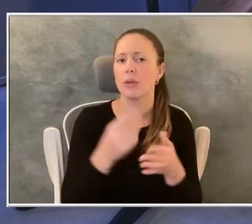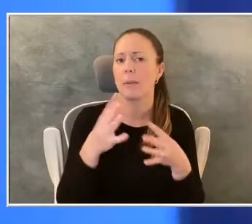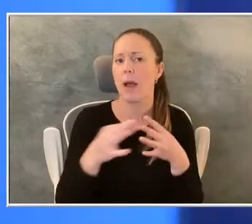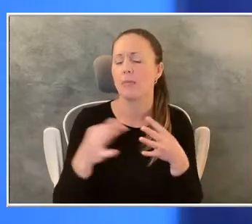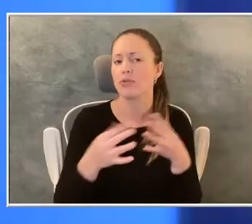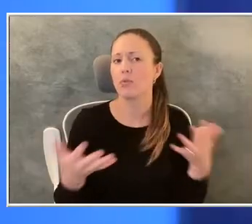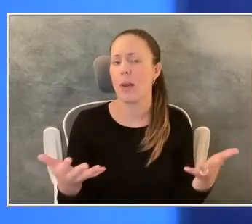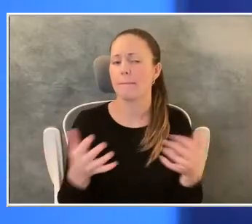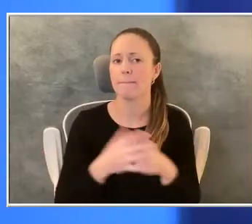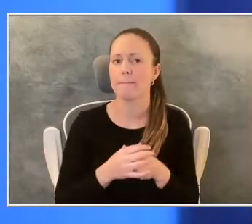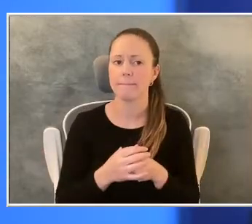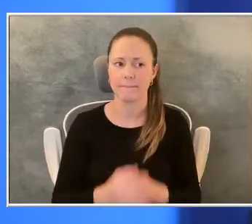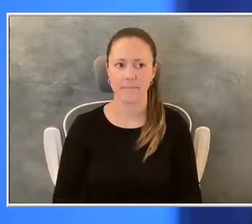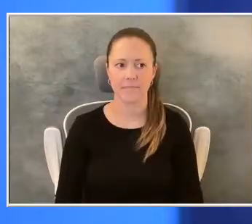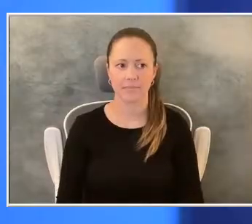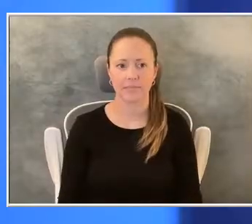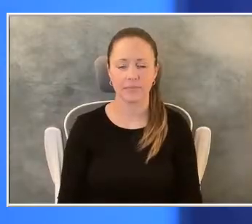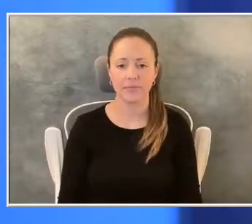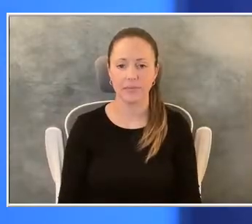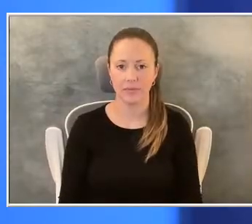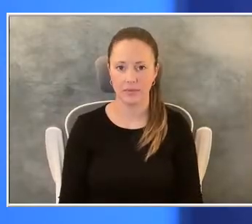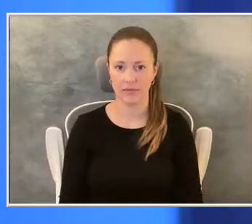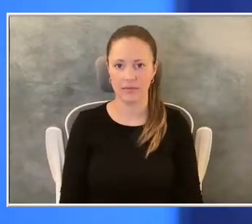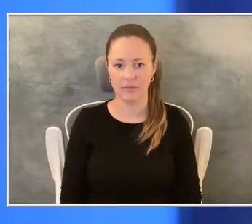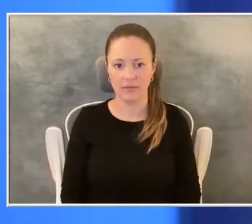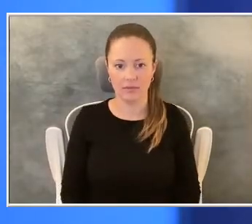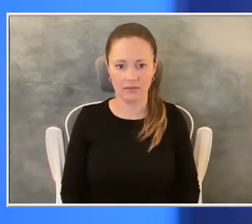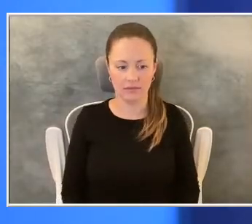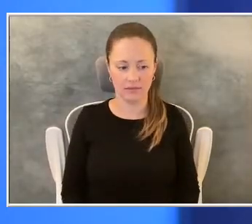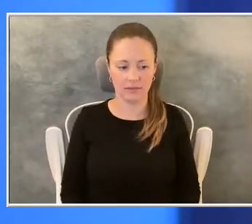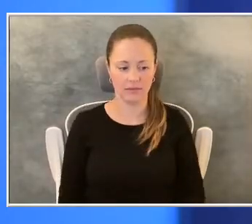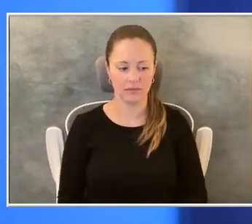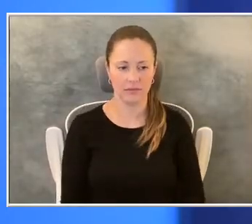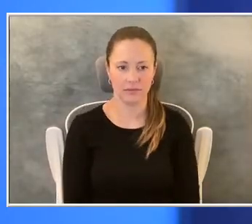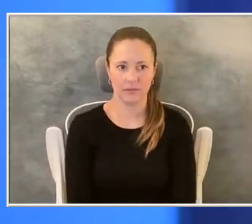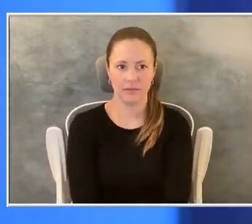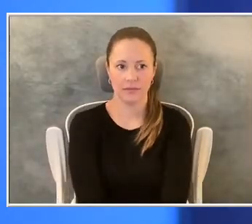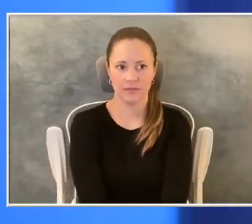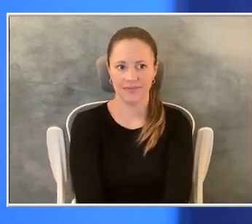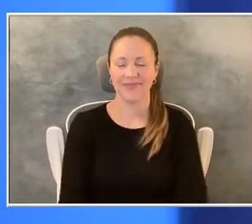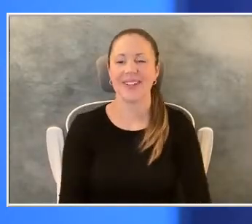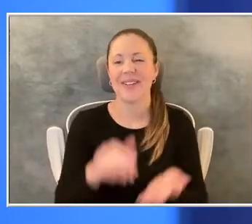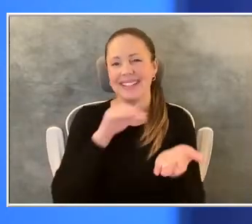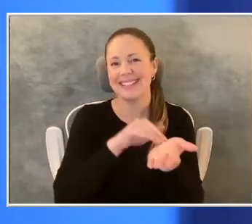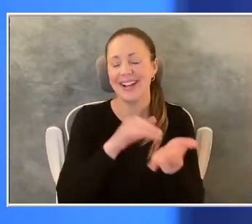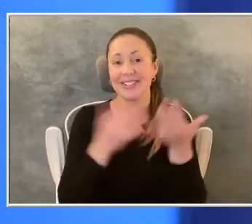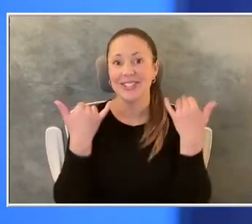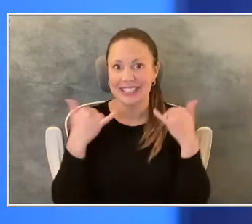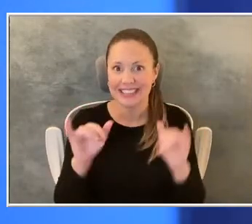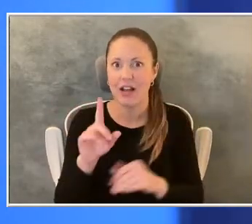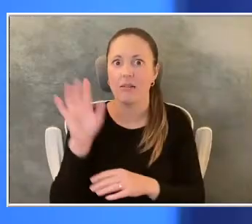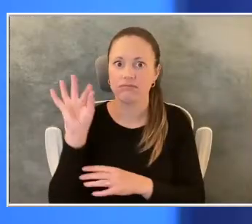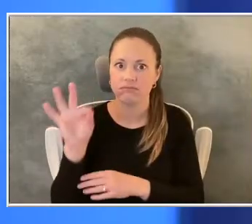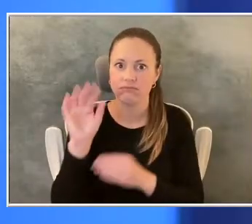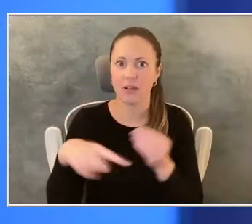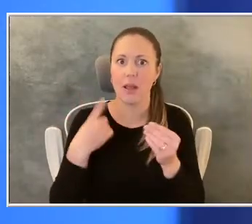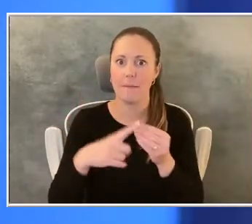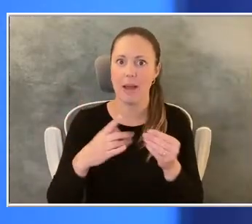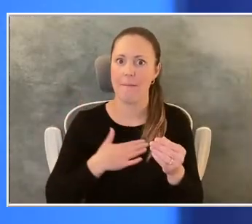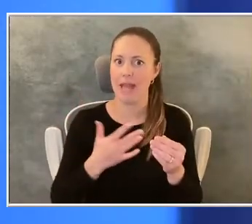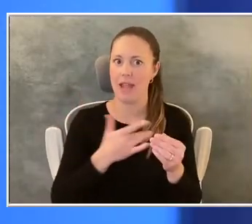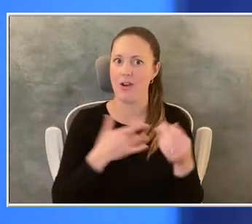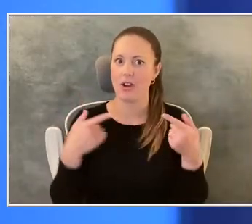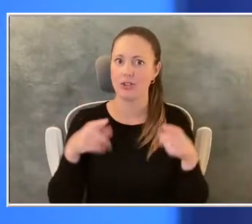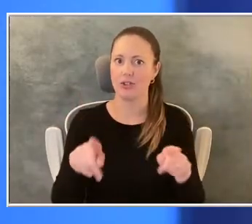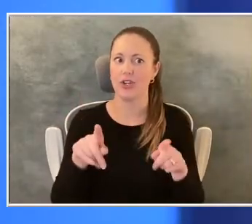Well, you know, he still preaches to me about my heart on my visits, you know, and rightly so. I go to the heart